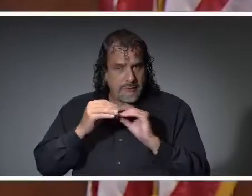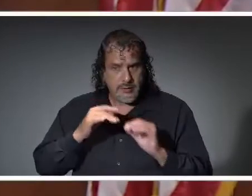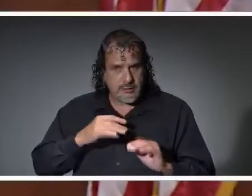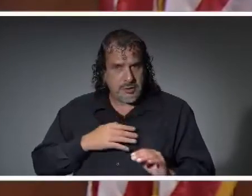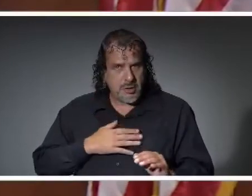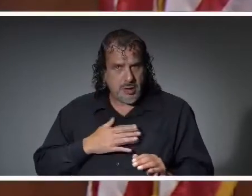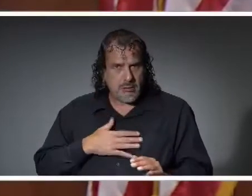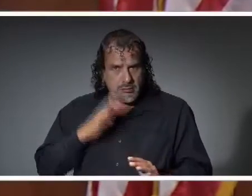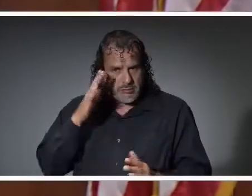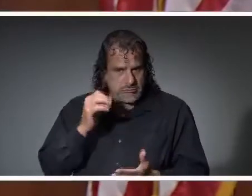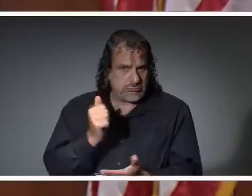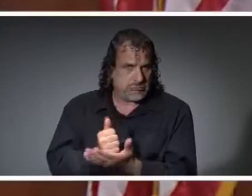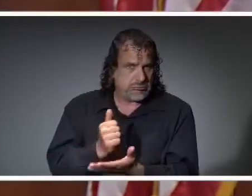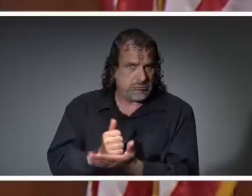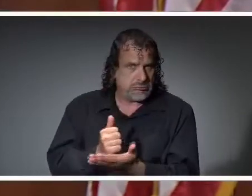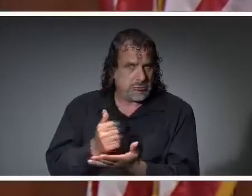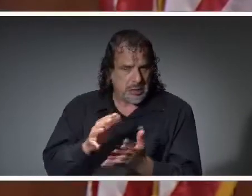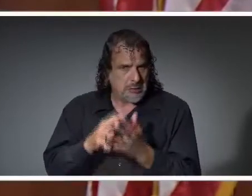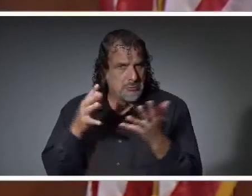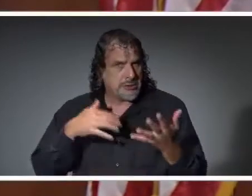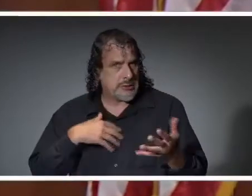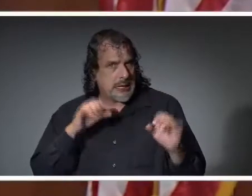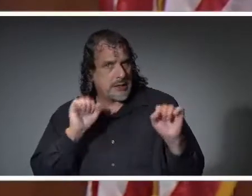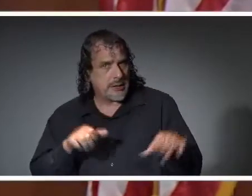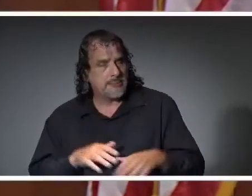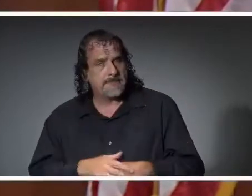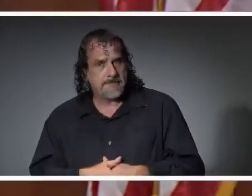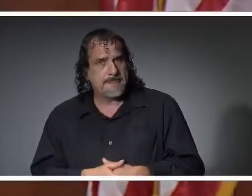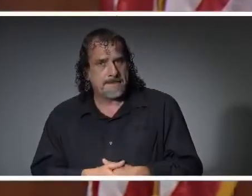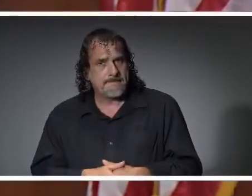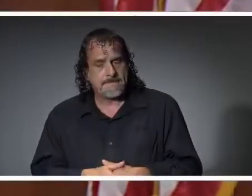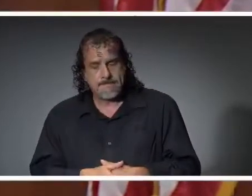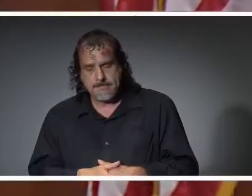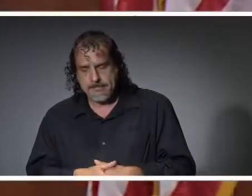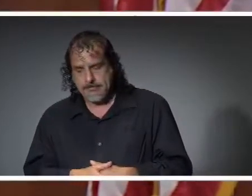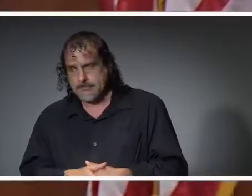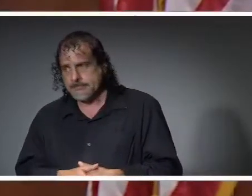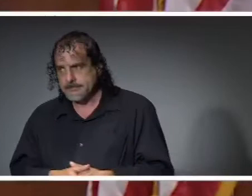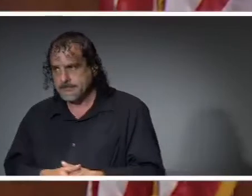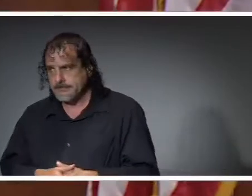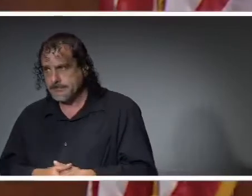to try to look into and find out exactly what the